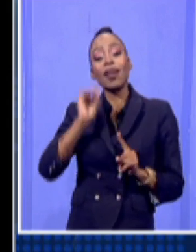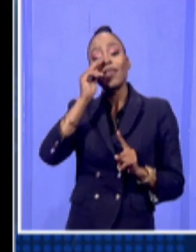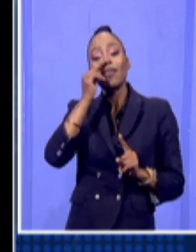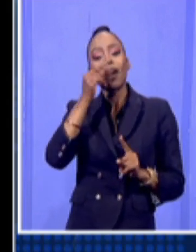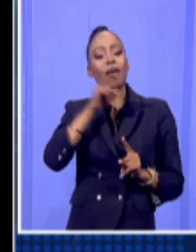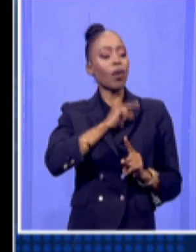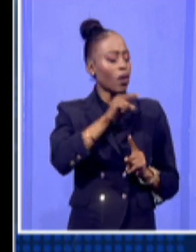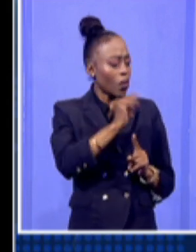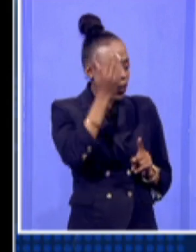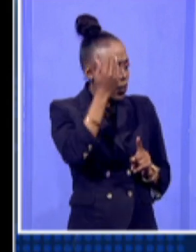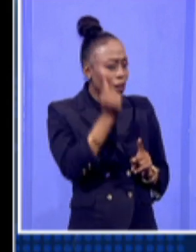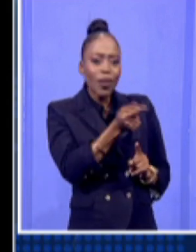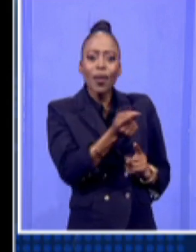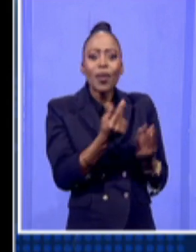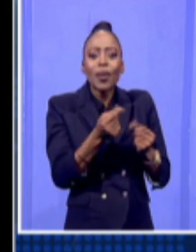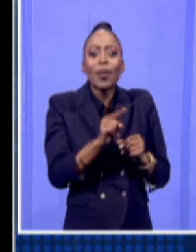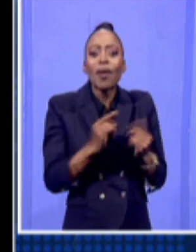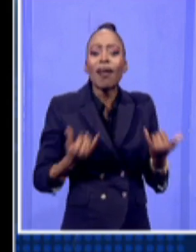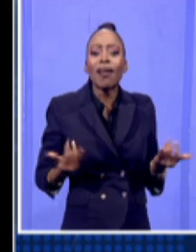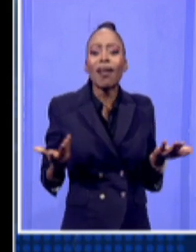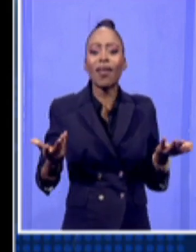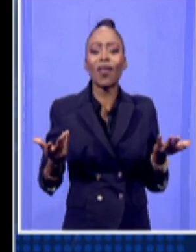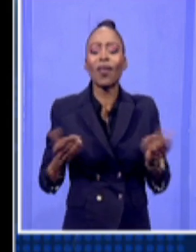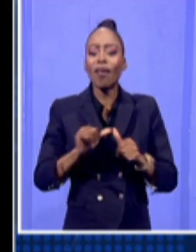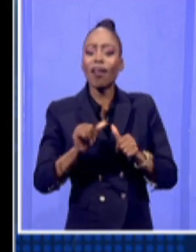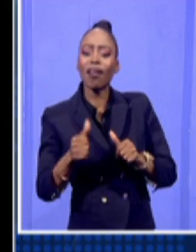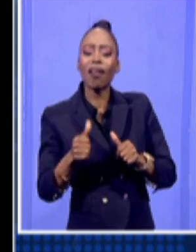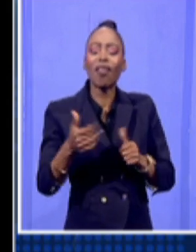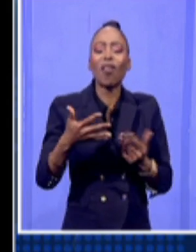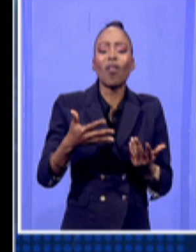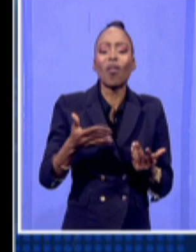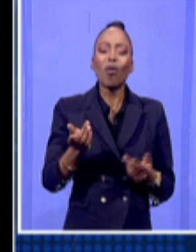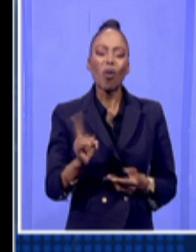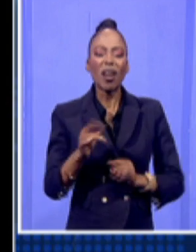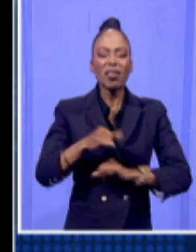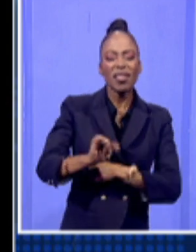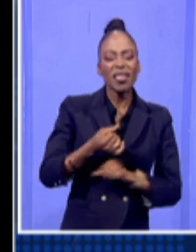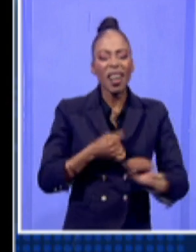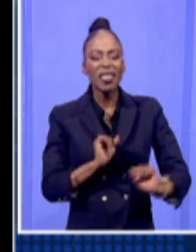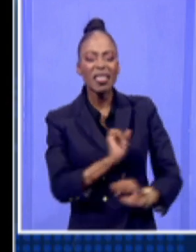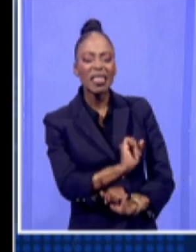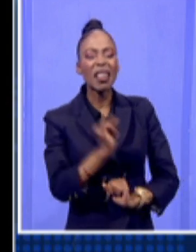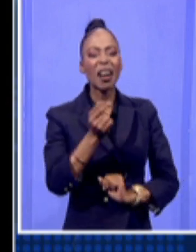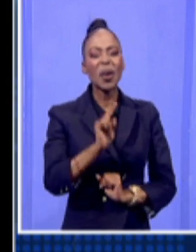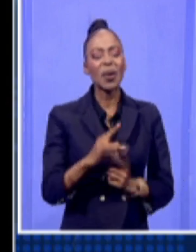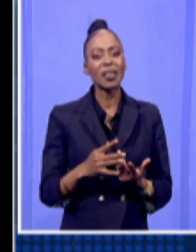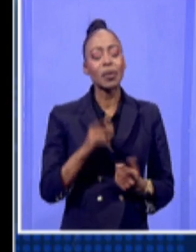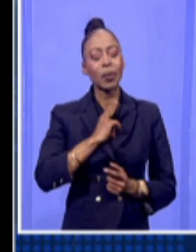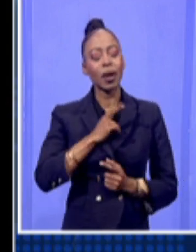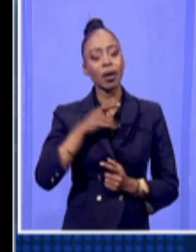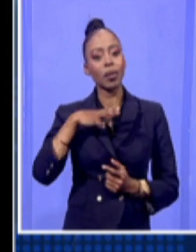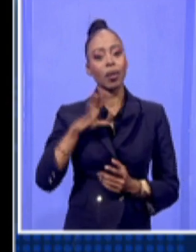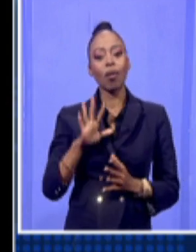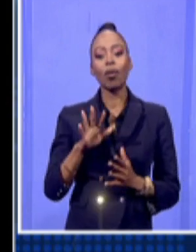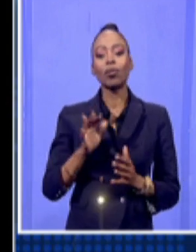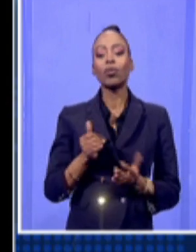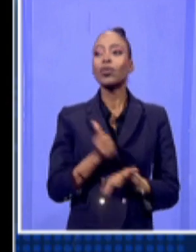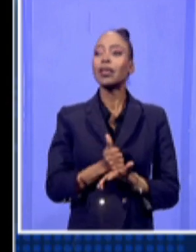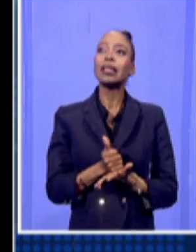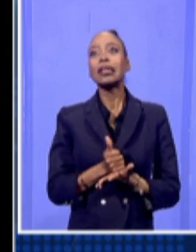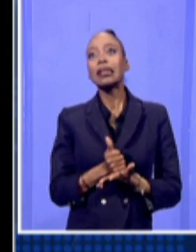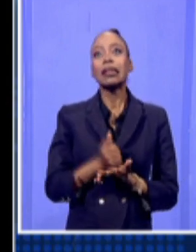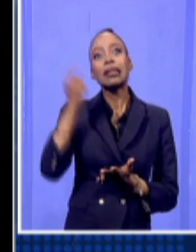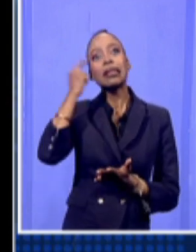what we've done now and what is the next strategy. Because, you know, we don't sit around thinking about these